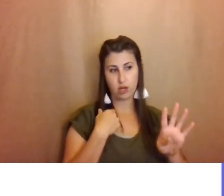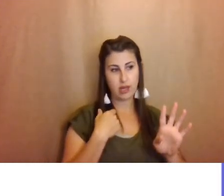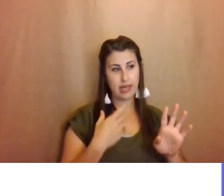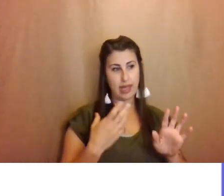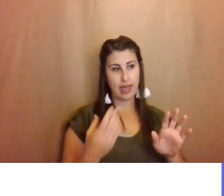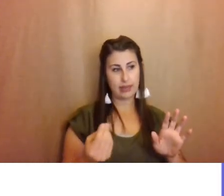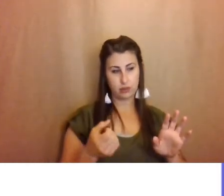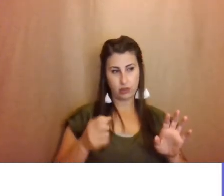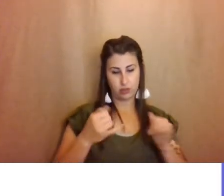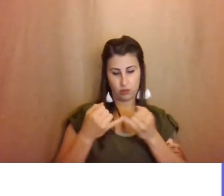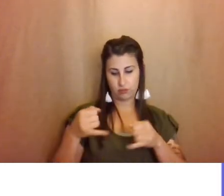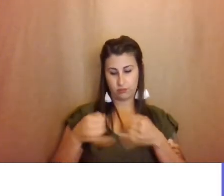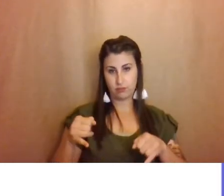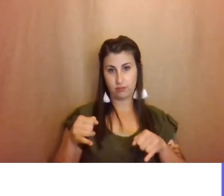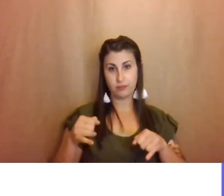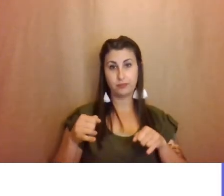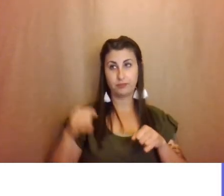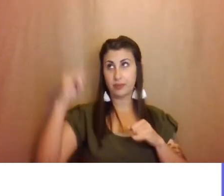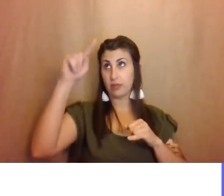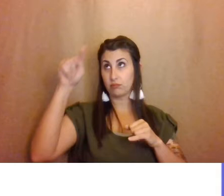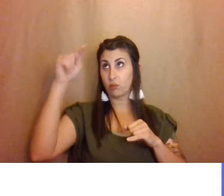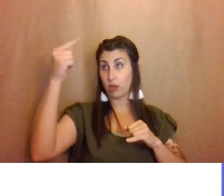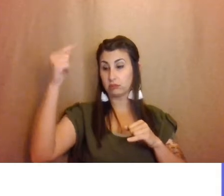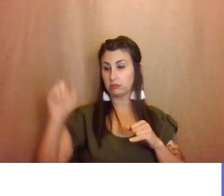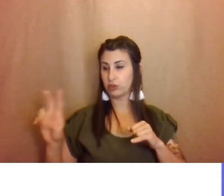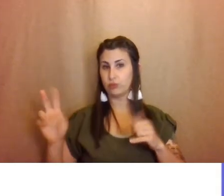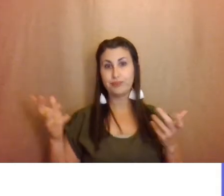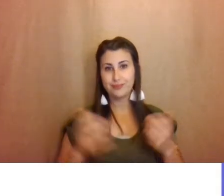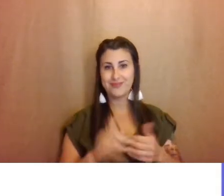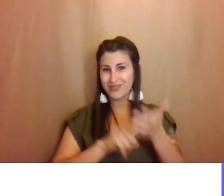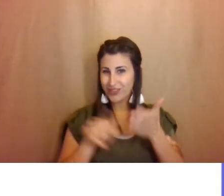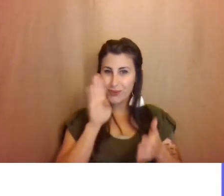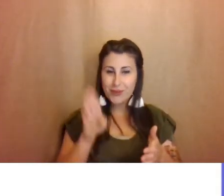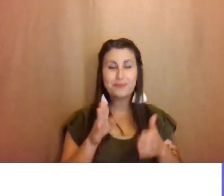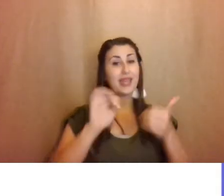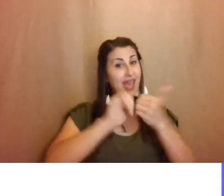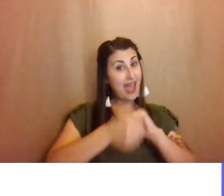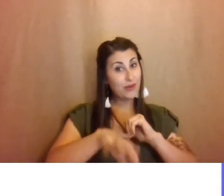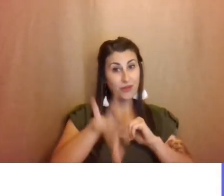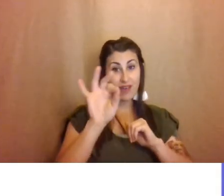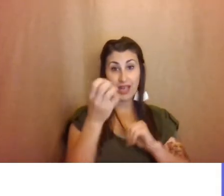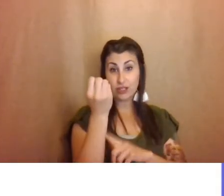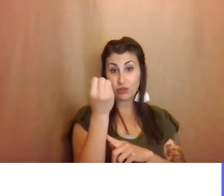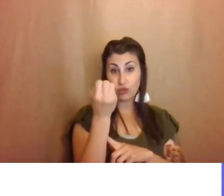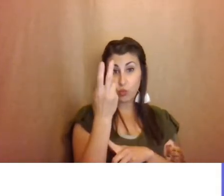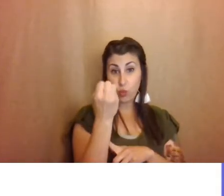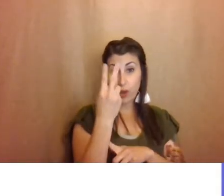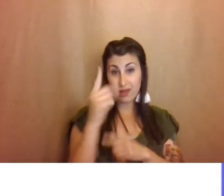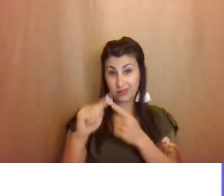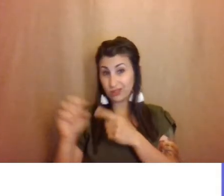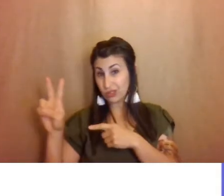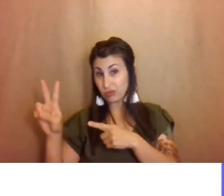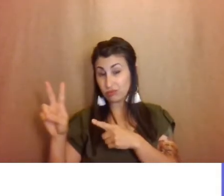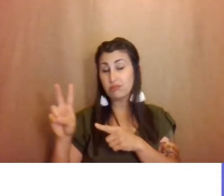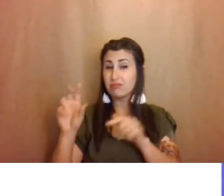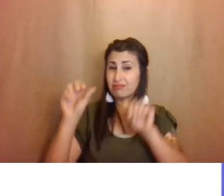can divide by 6, that equals 2, okay? 18 divided by 6, that equals 3, matches. Divided